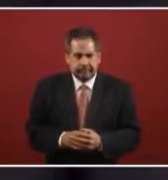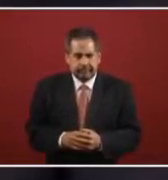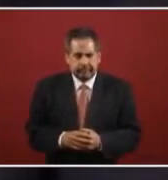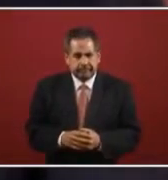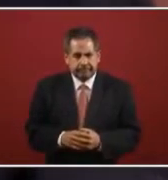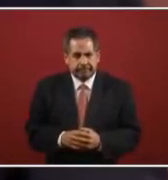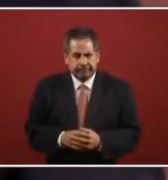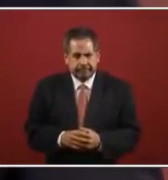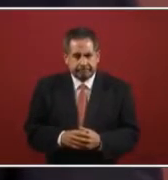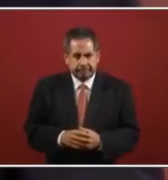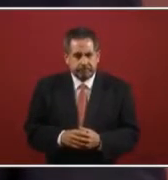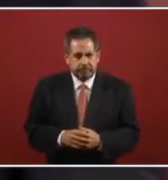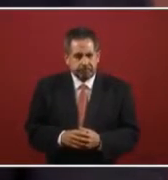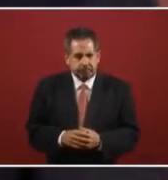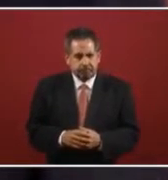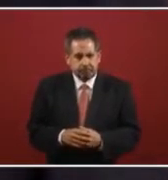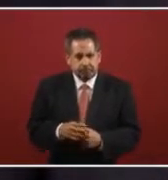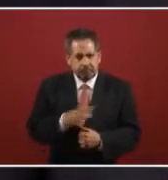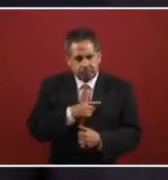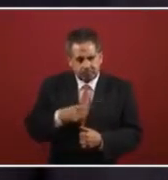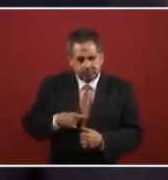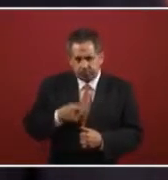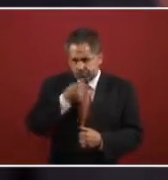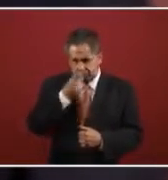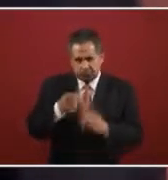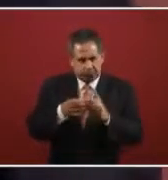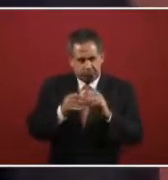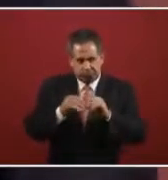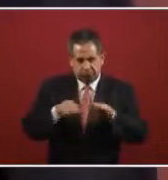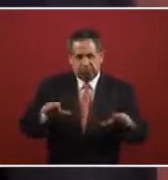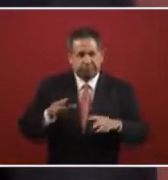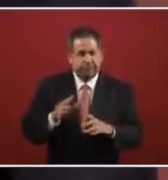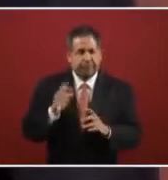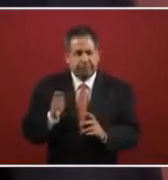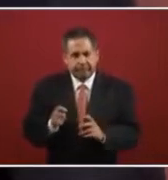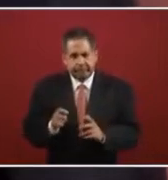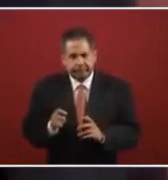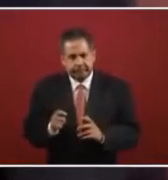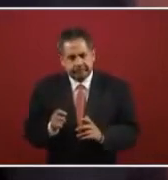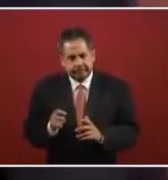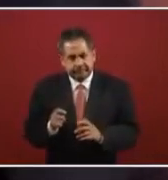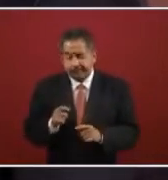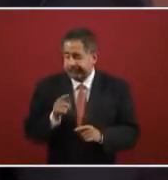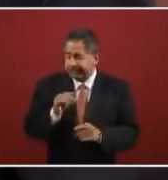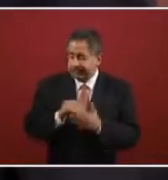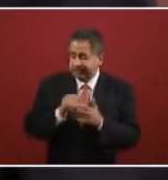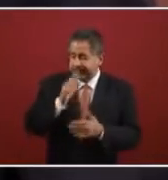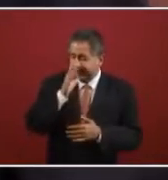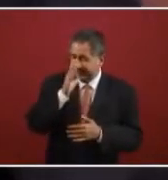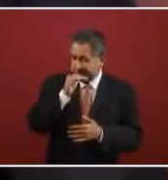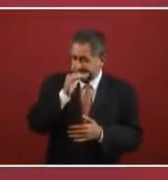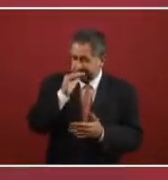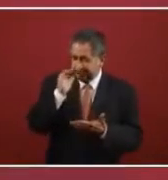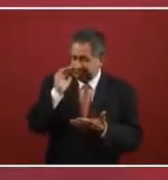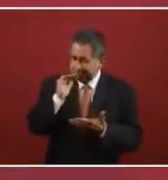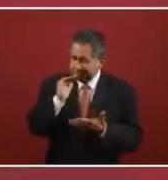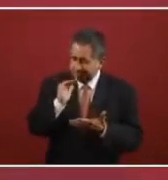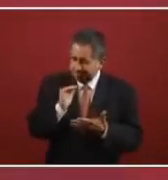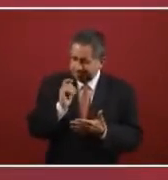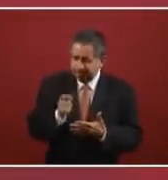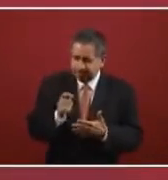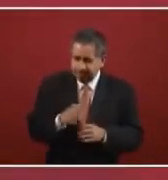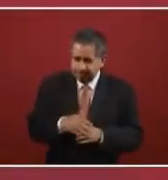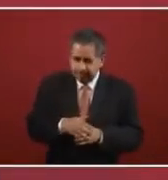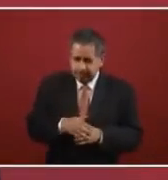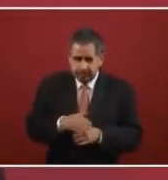Tengo que I can say, I need to say que that no hemos podido we have not been able to diminish